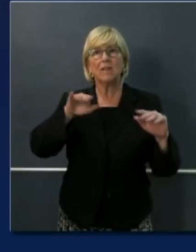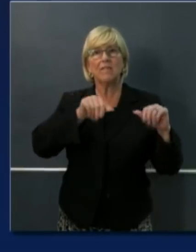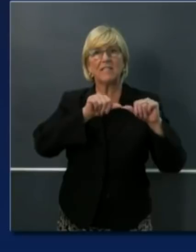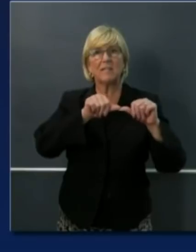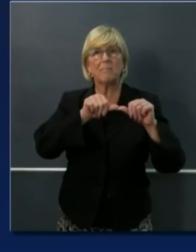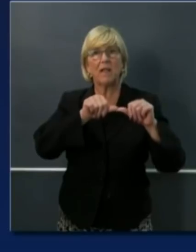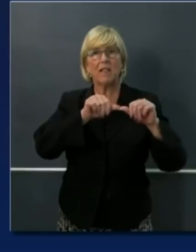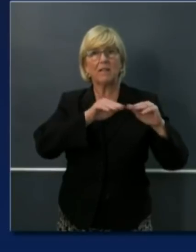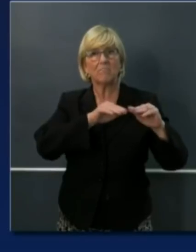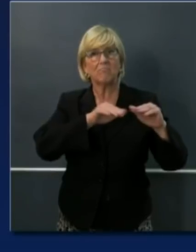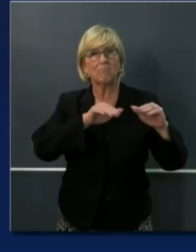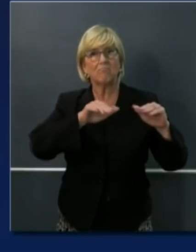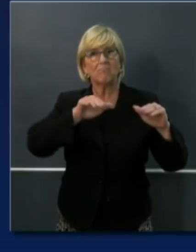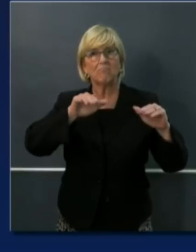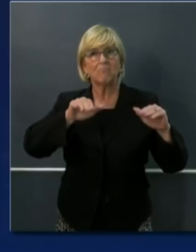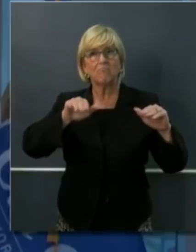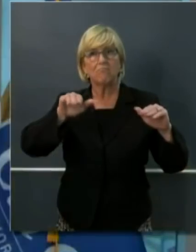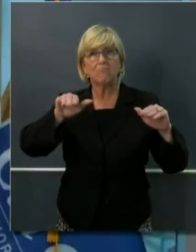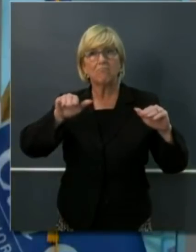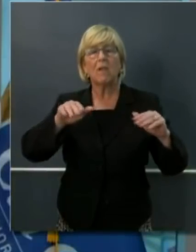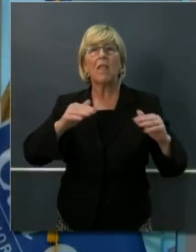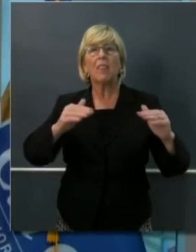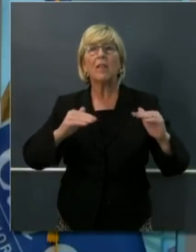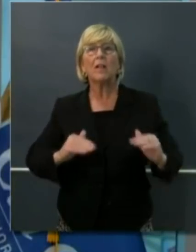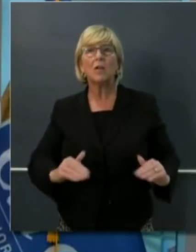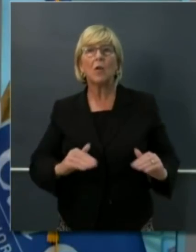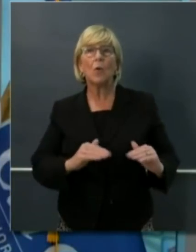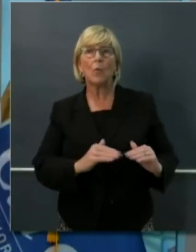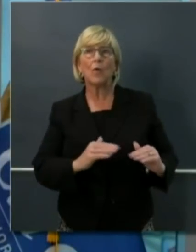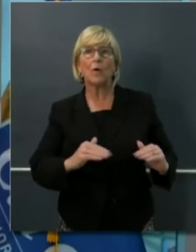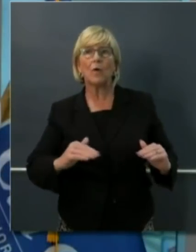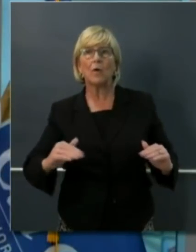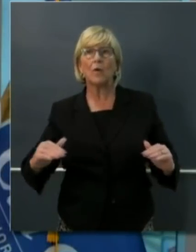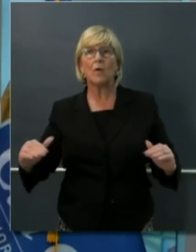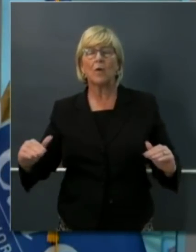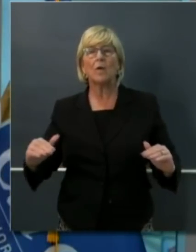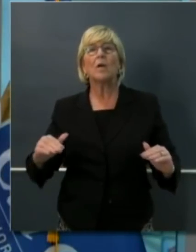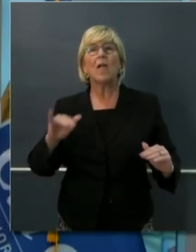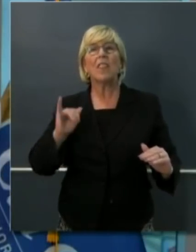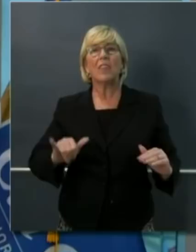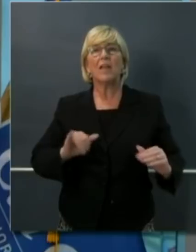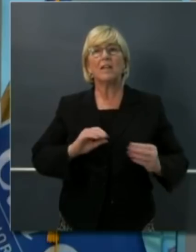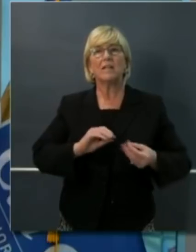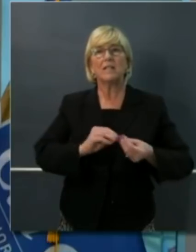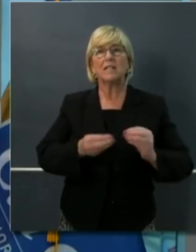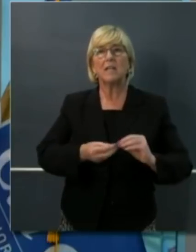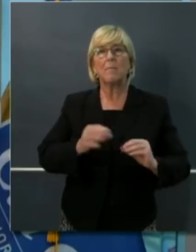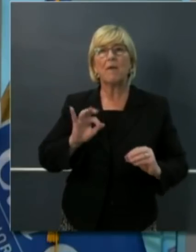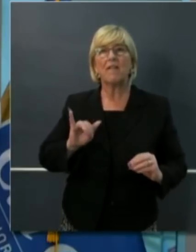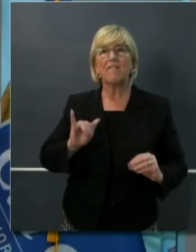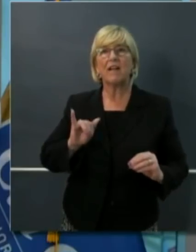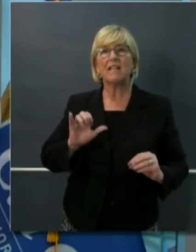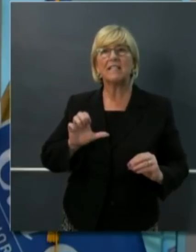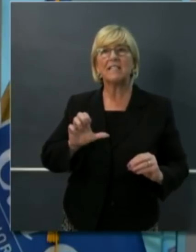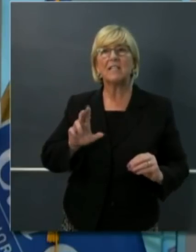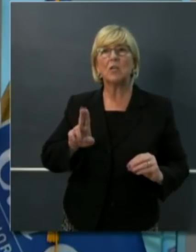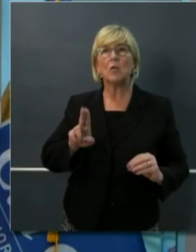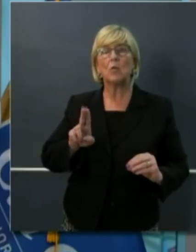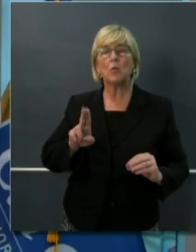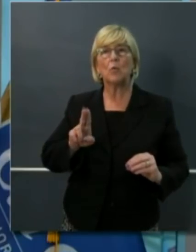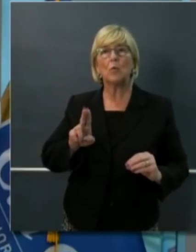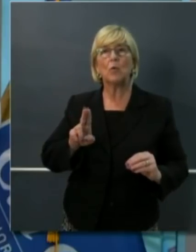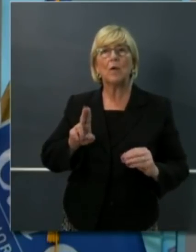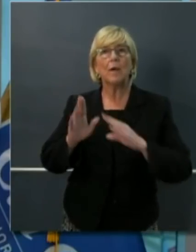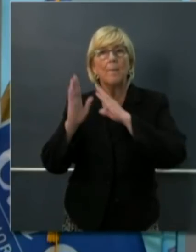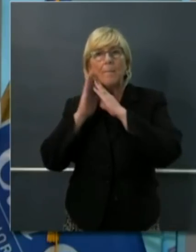stability. And this lower line is the number of ICU beds and vents that we are using across